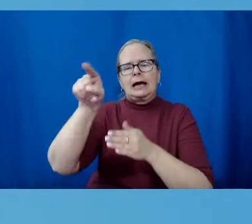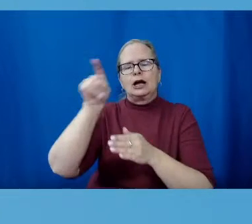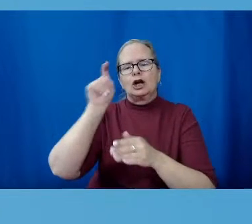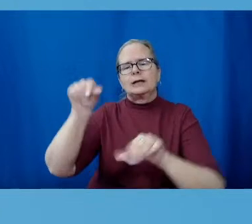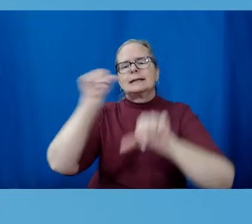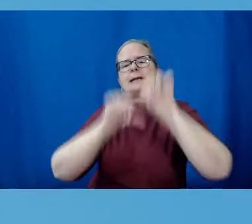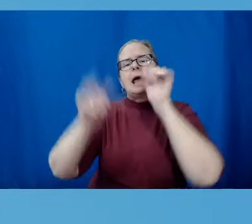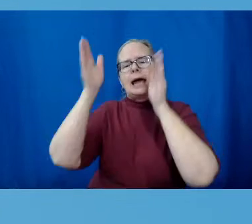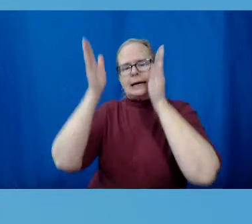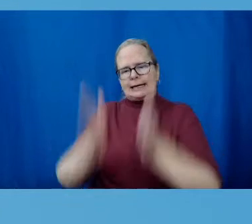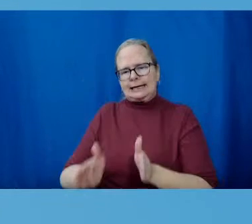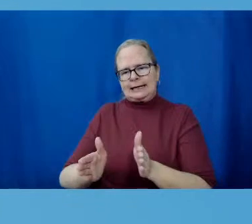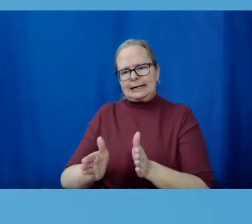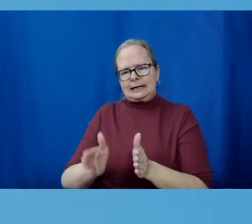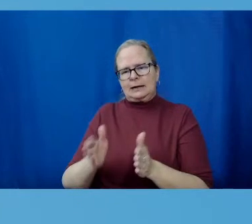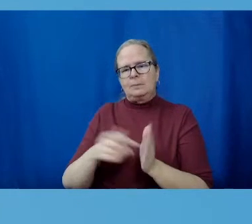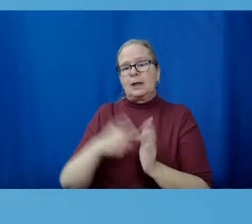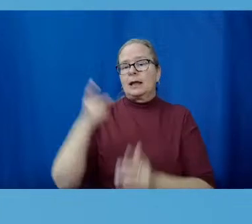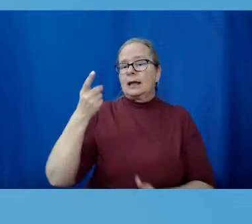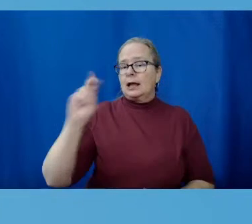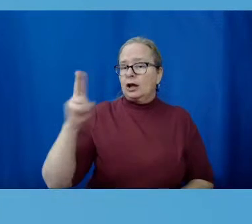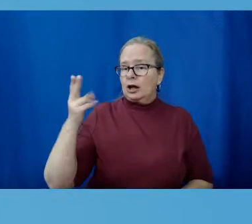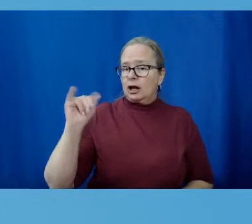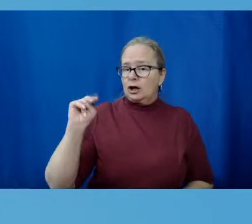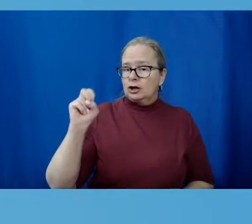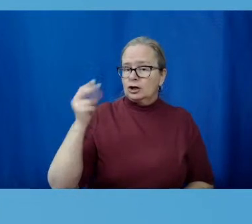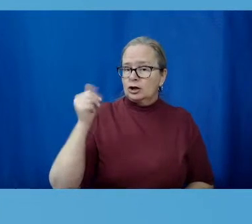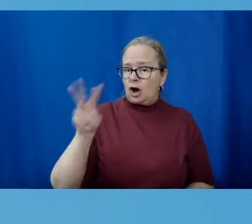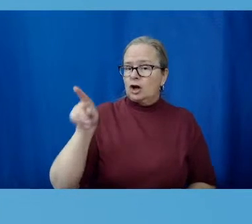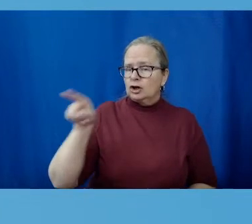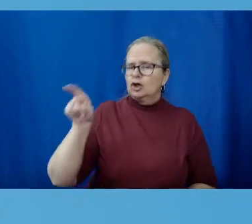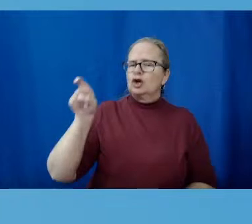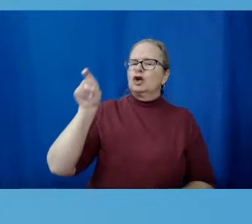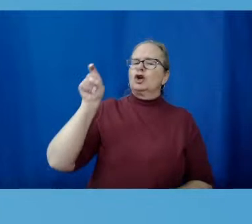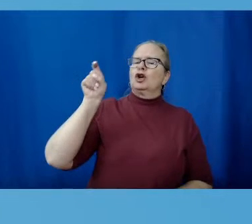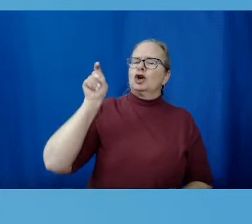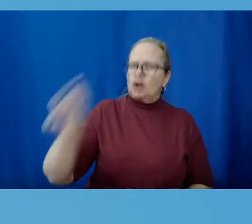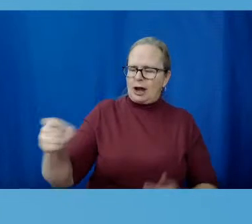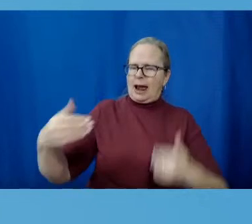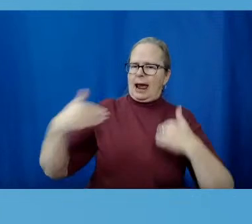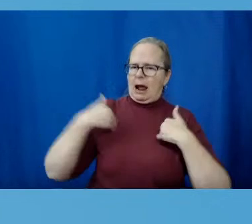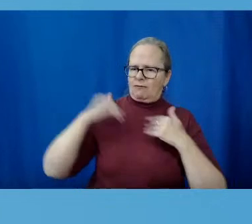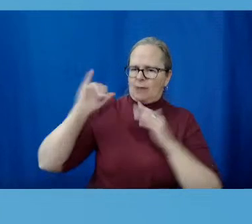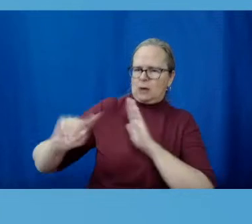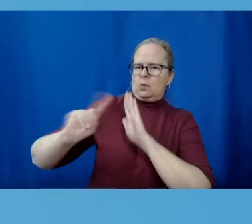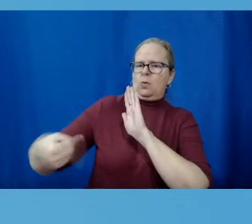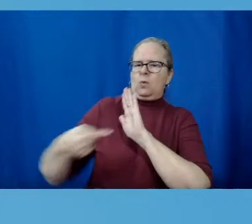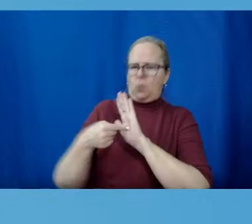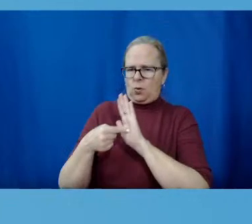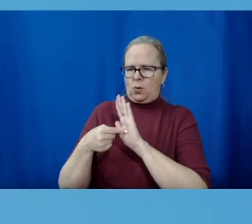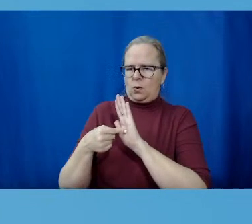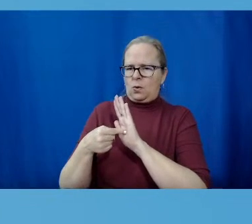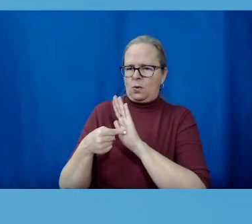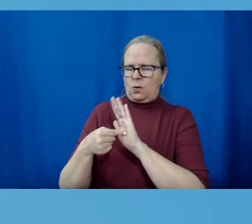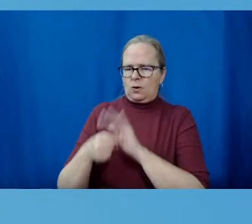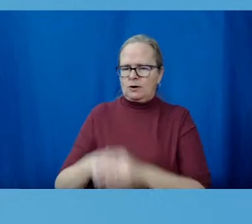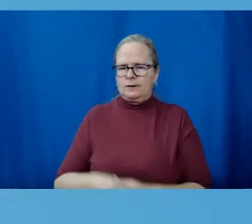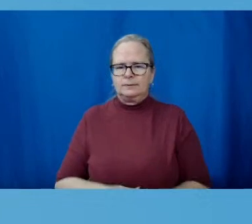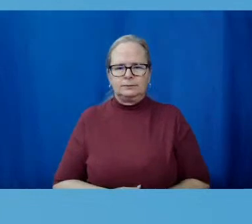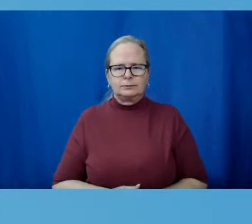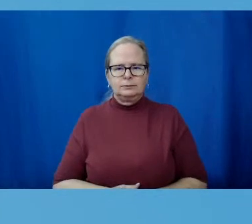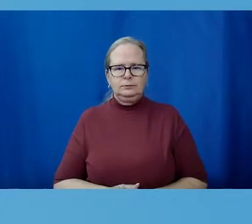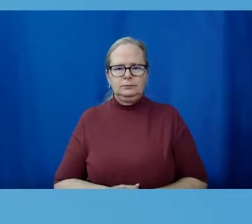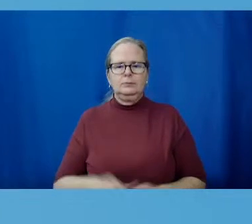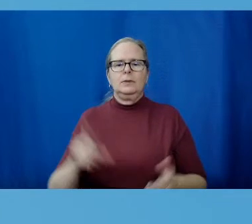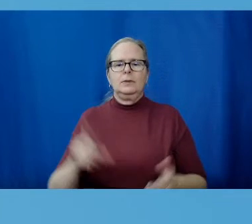a contrary view on that, and I'm going to argue that her most appropriate role is an advisor to the premier